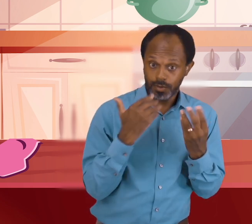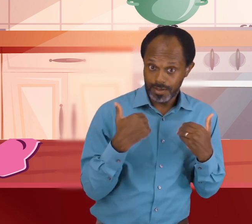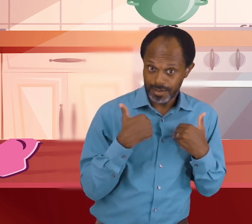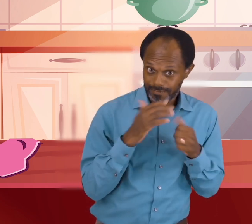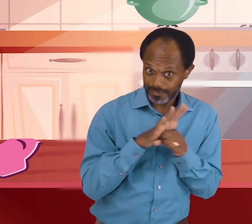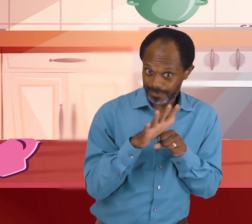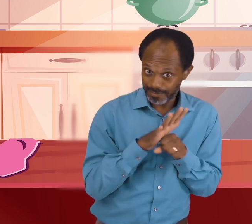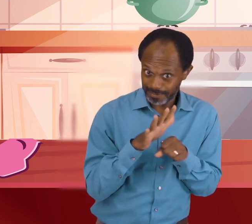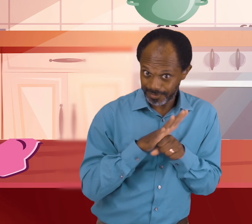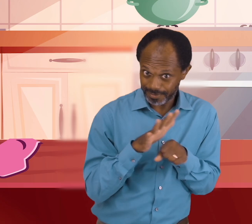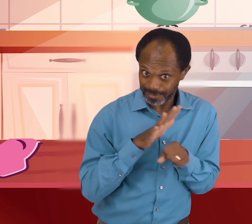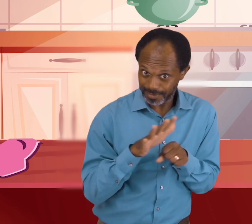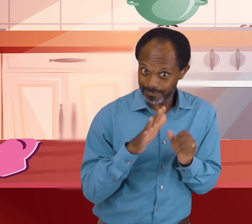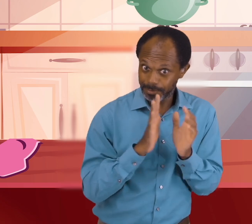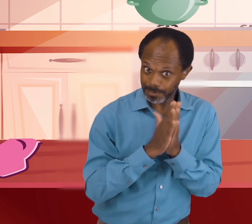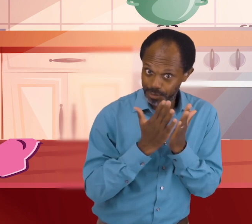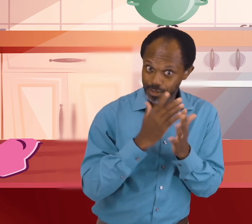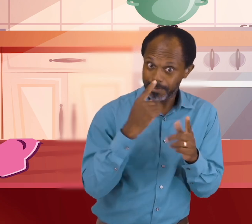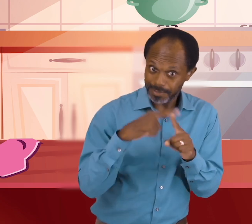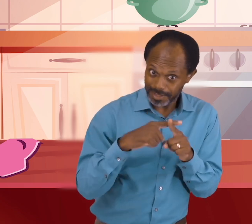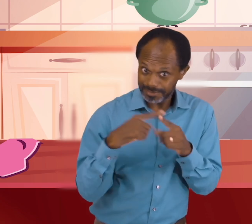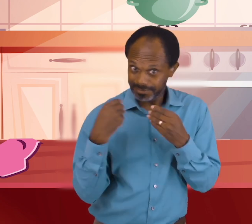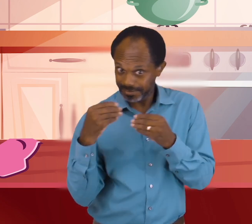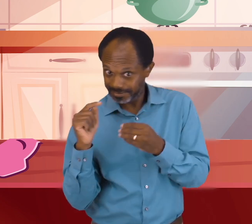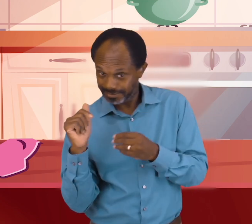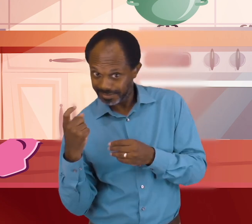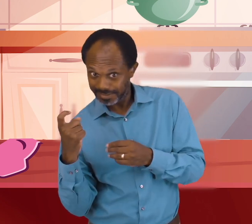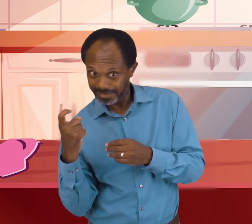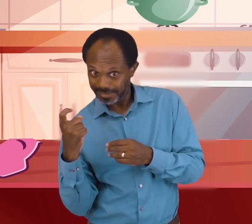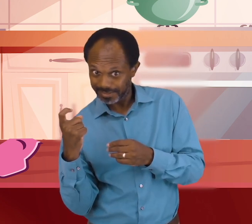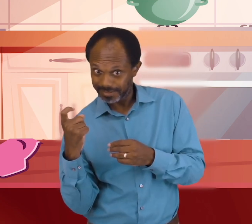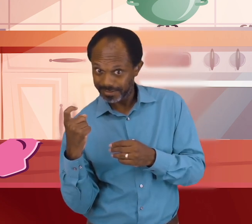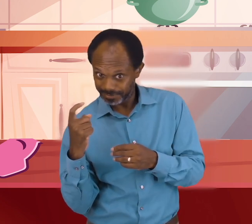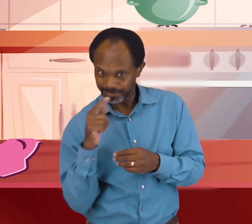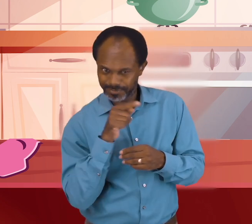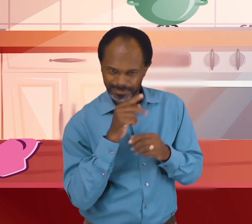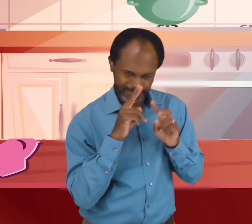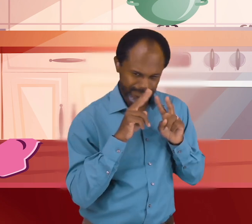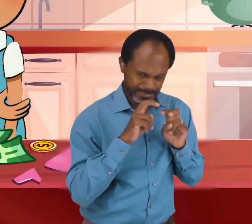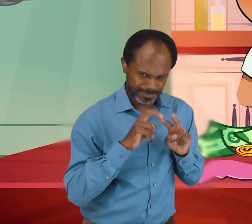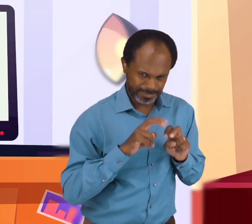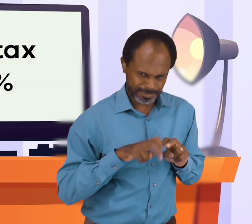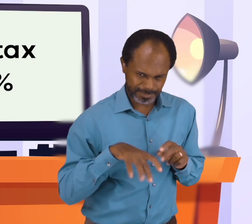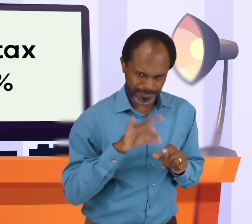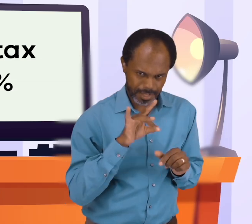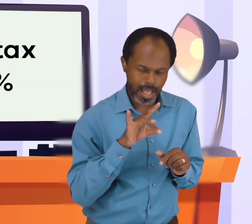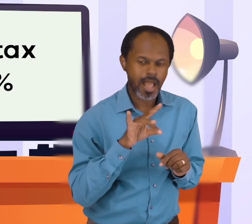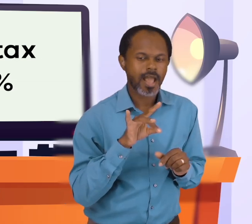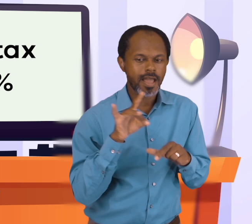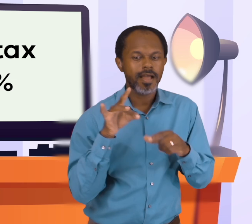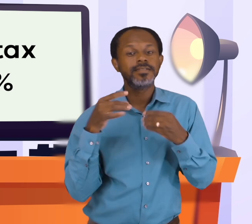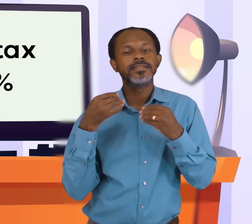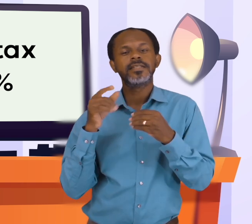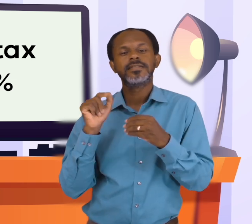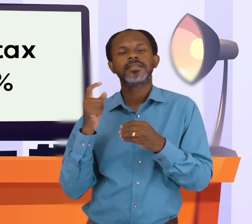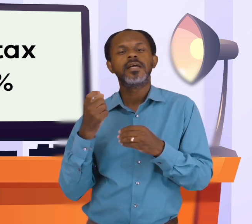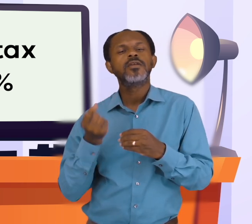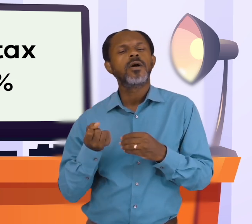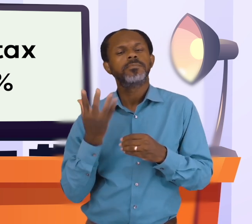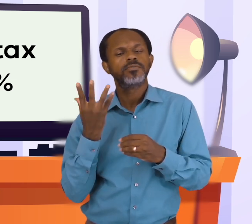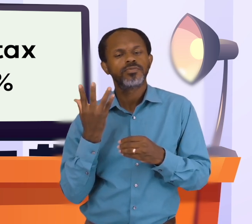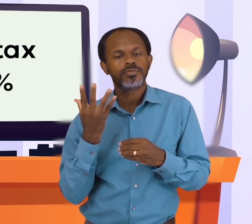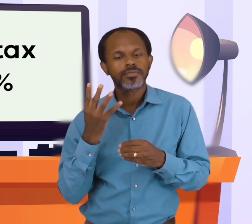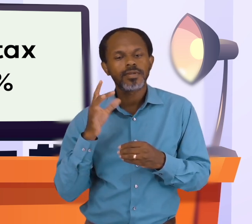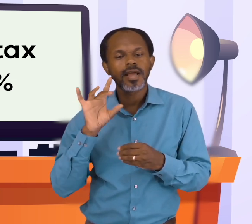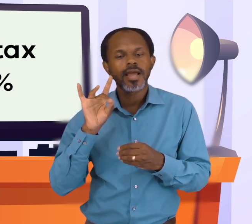enough money to buy the book once sales tax is added to the purchase price. After some research, Frankie